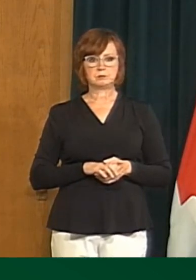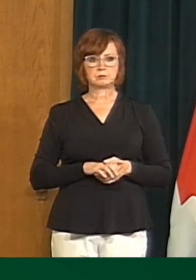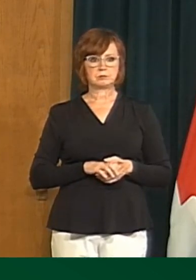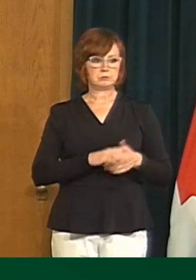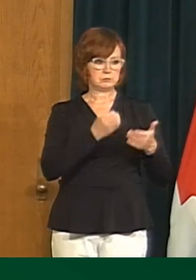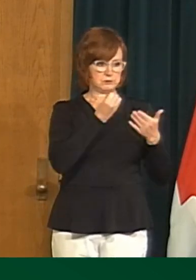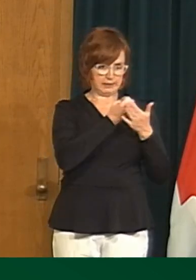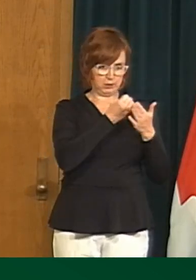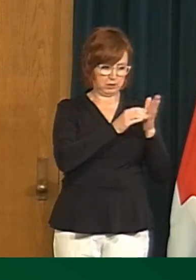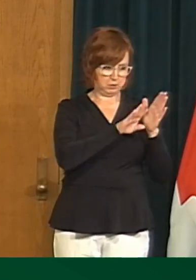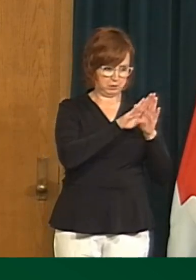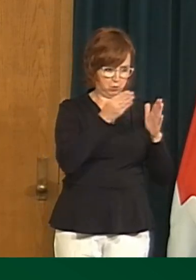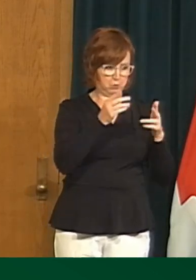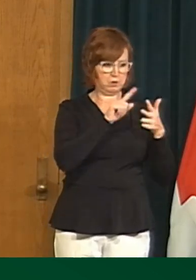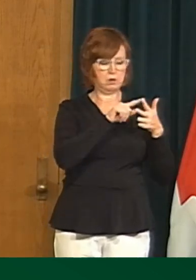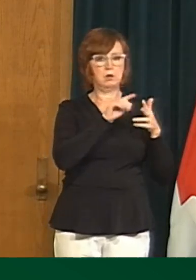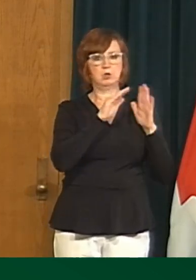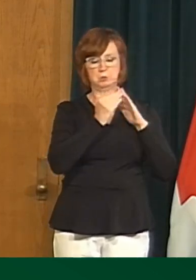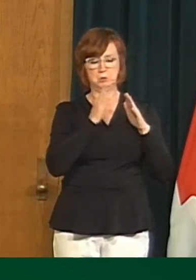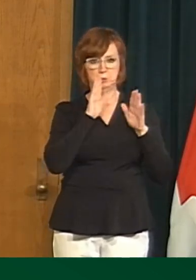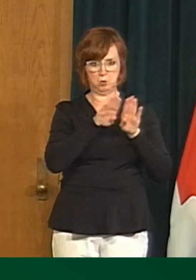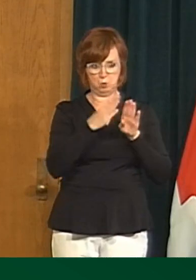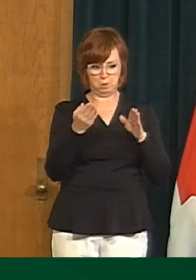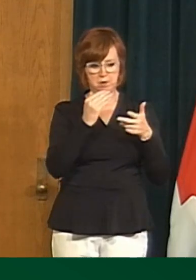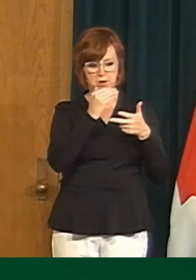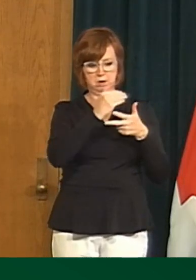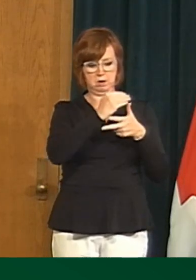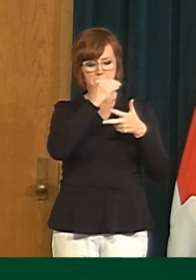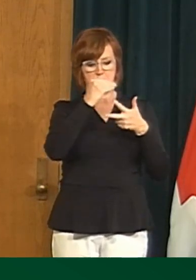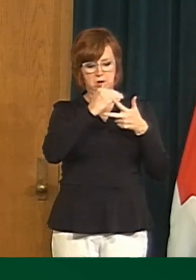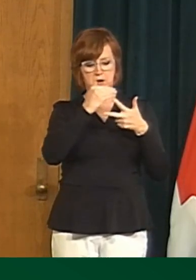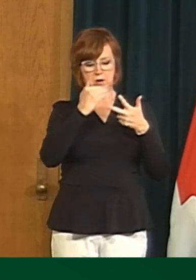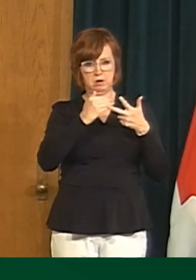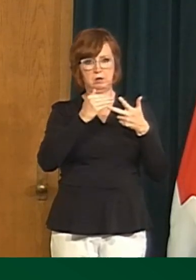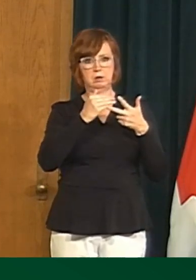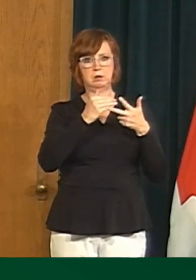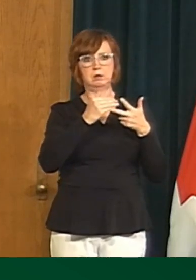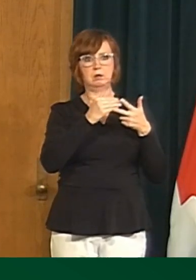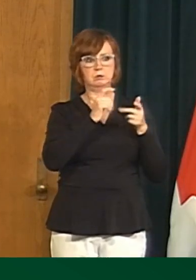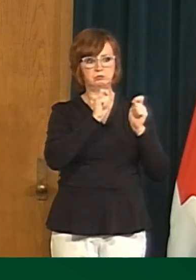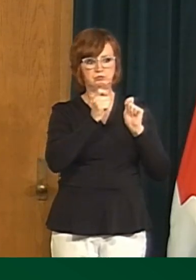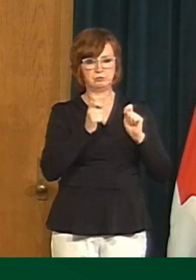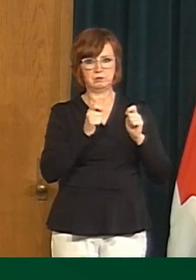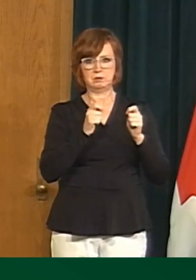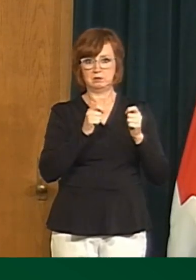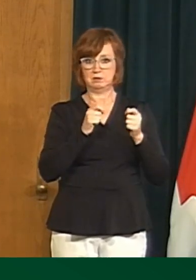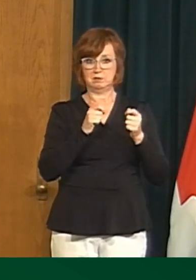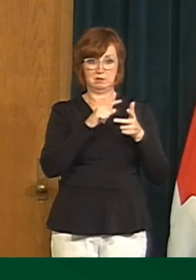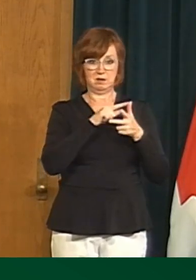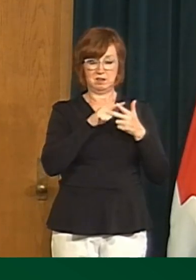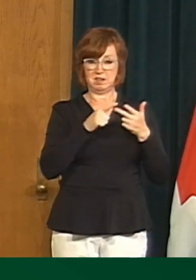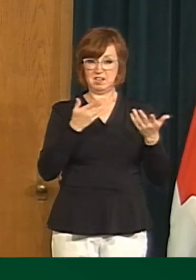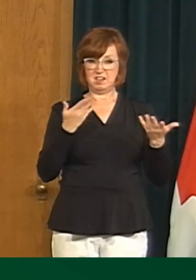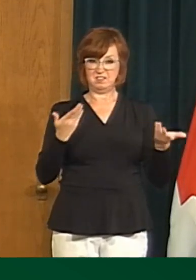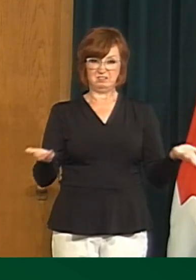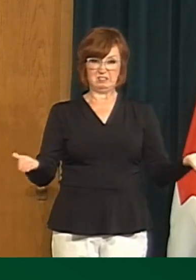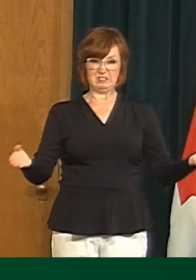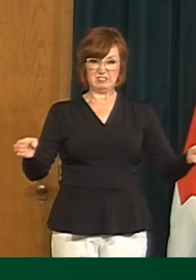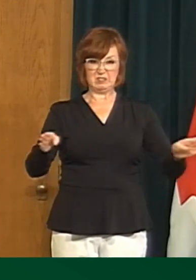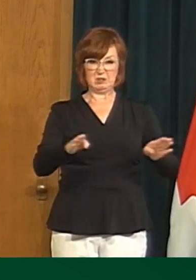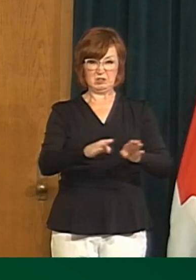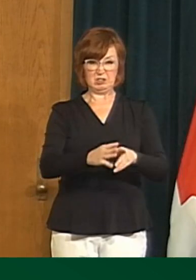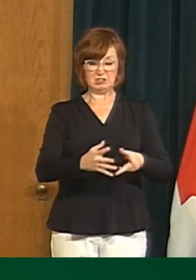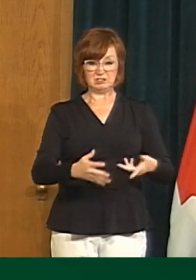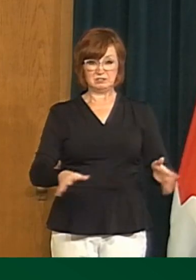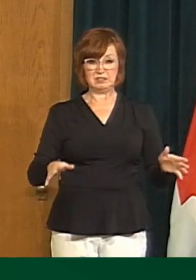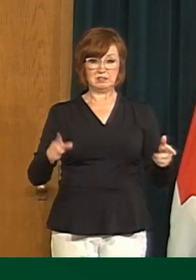also important for us to recognize that many of these sectors were not set back to zero, but they were some of the higher